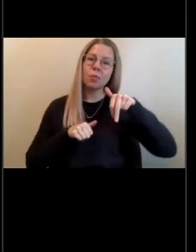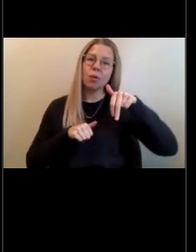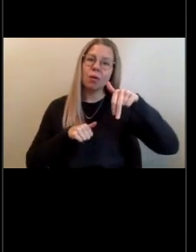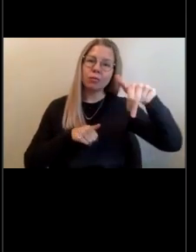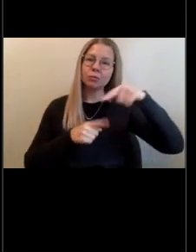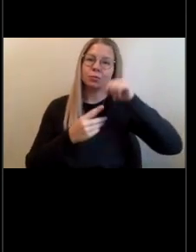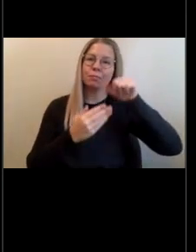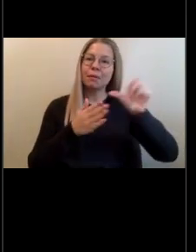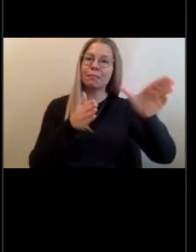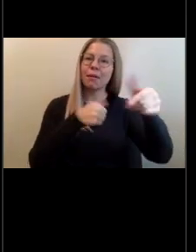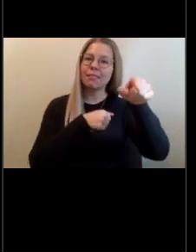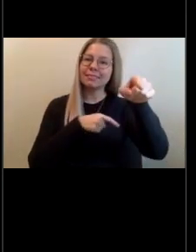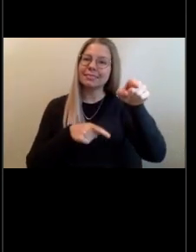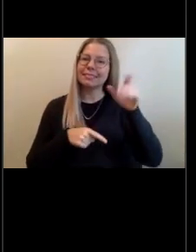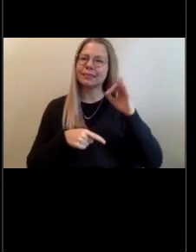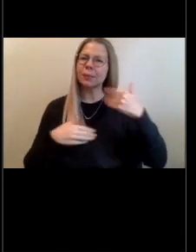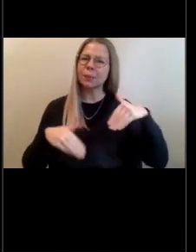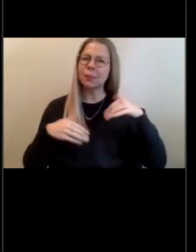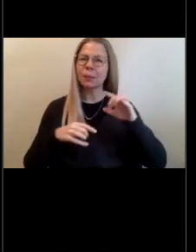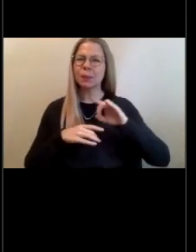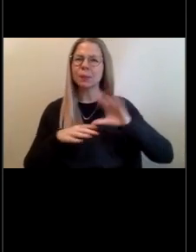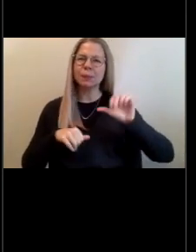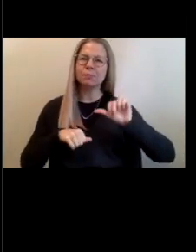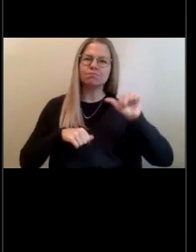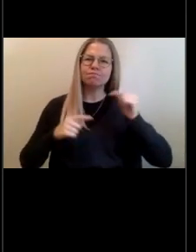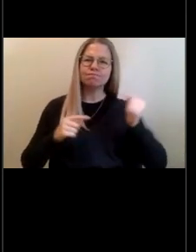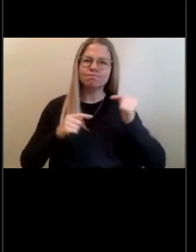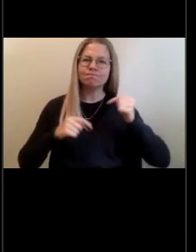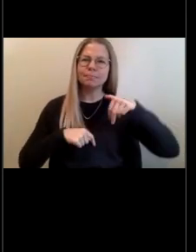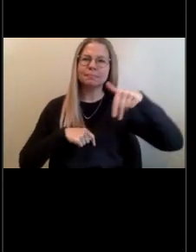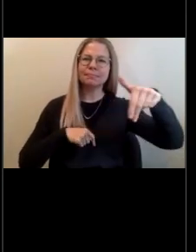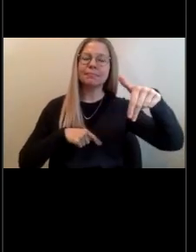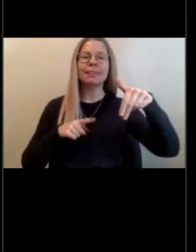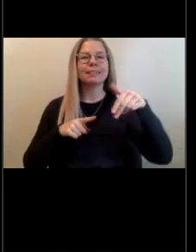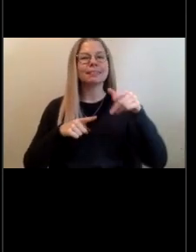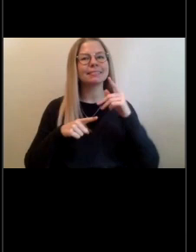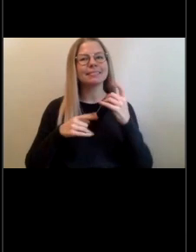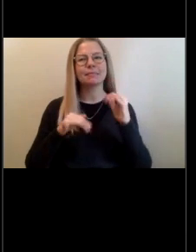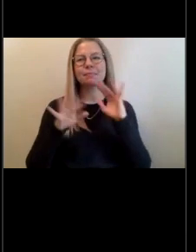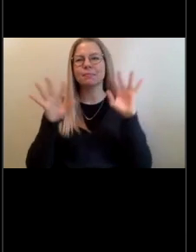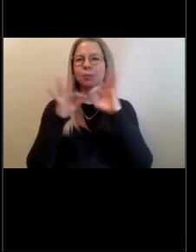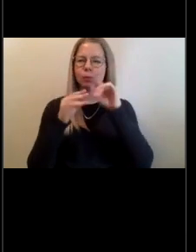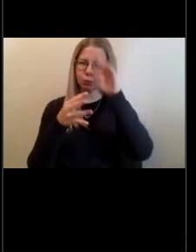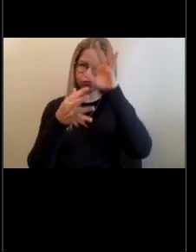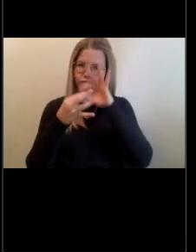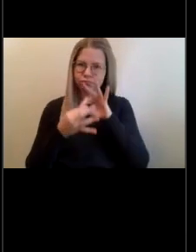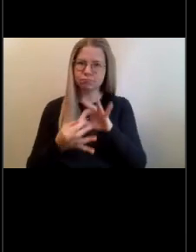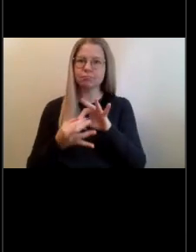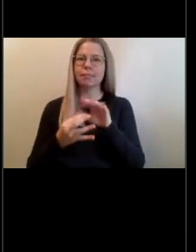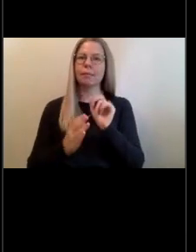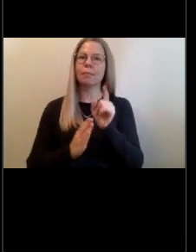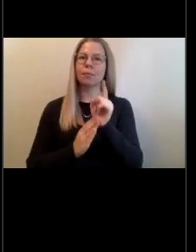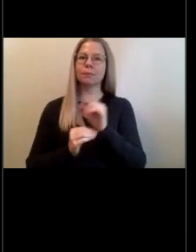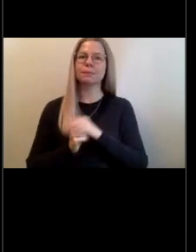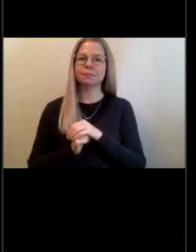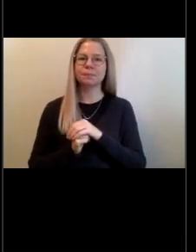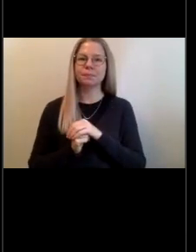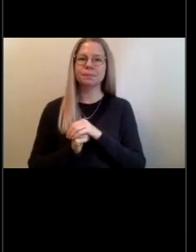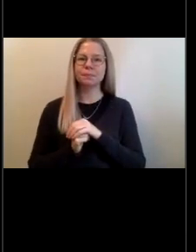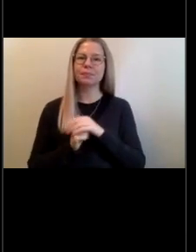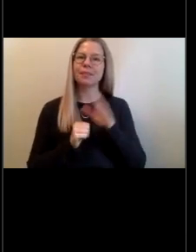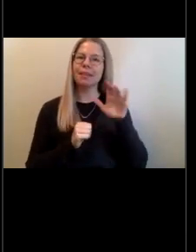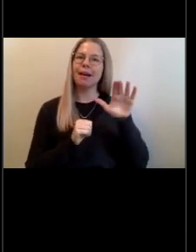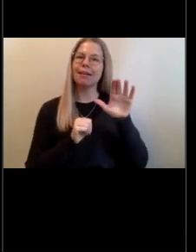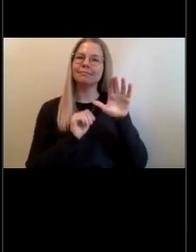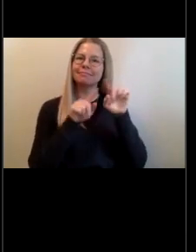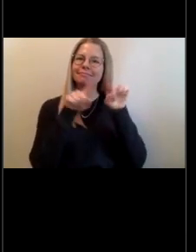bad, is to be in the moment. I loved the calendar note on the left-hand side. You never